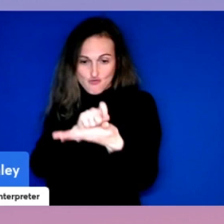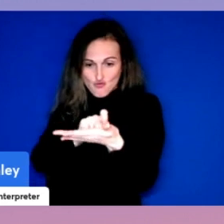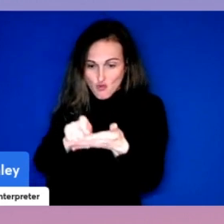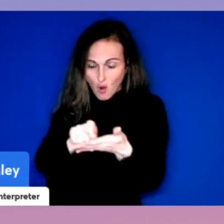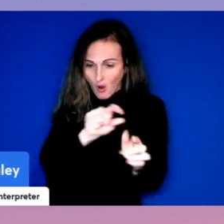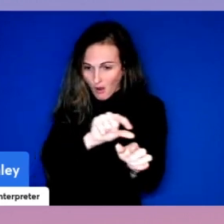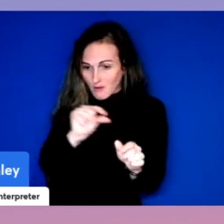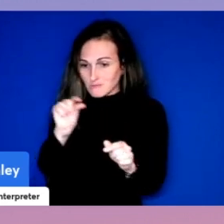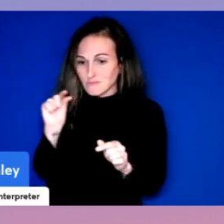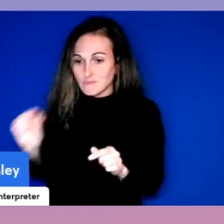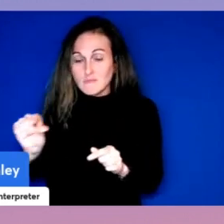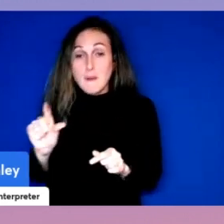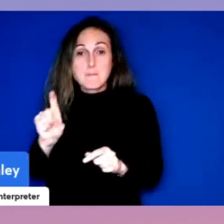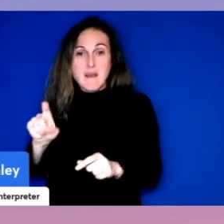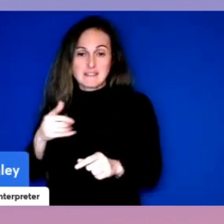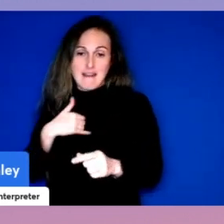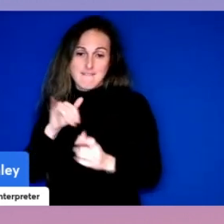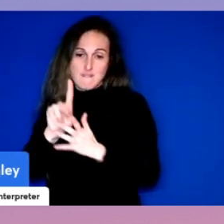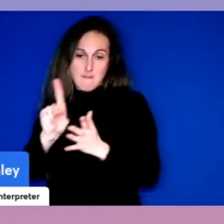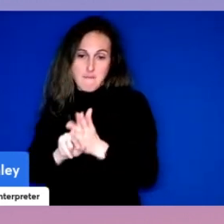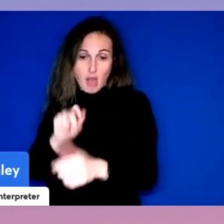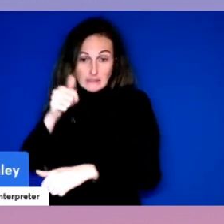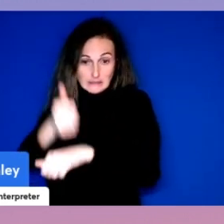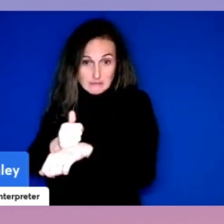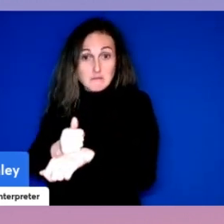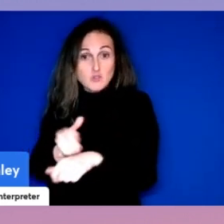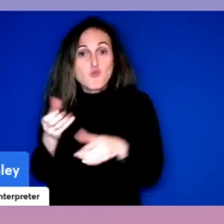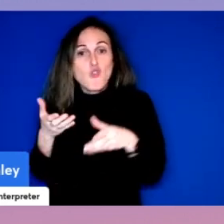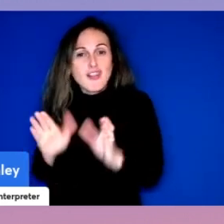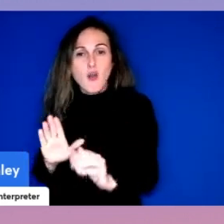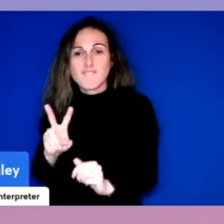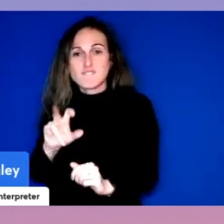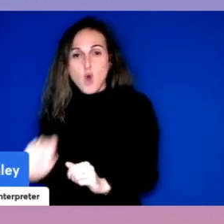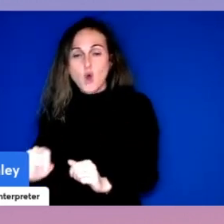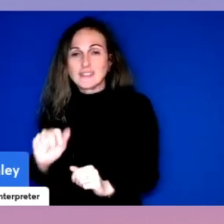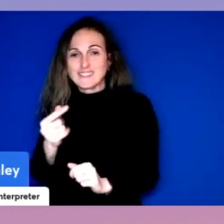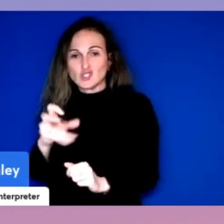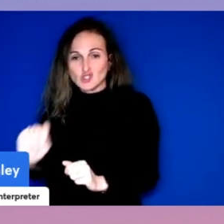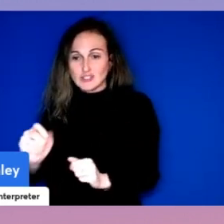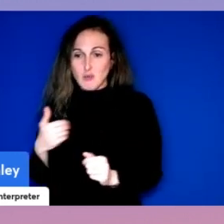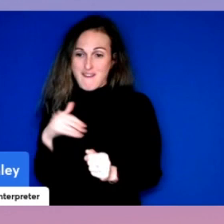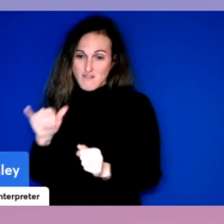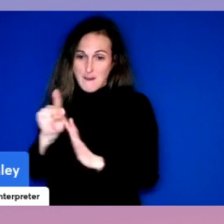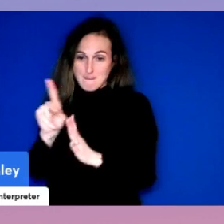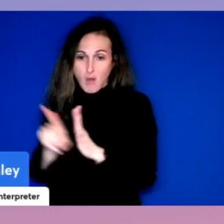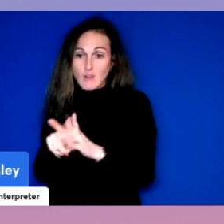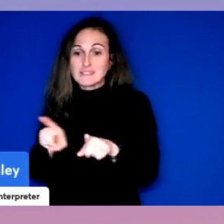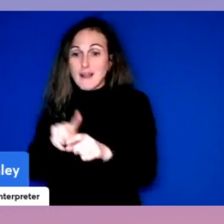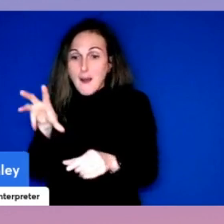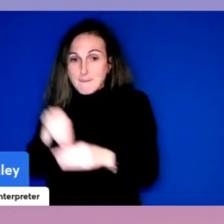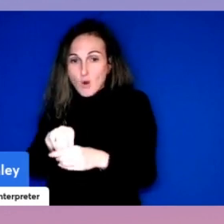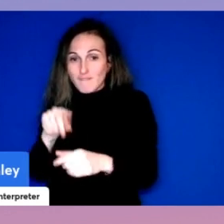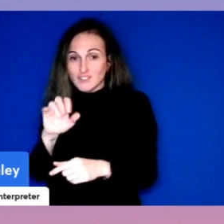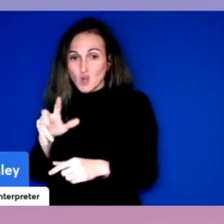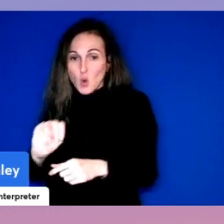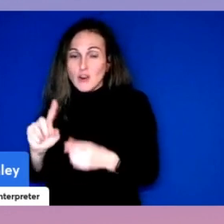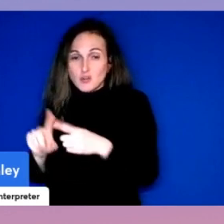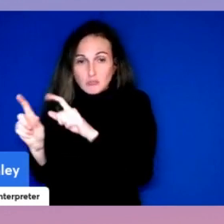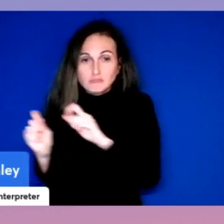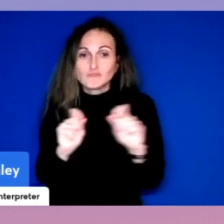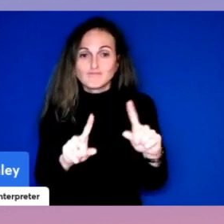so that the Vault agent will have this policy as part of its token when it goes out to authenticate against